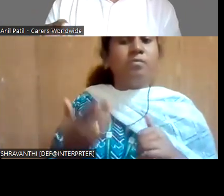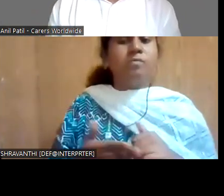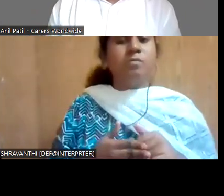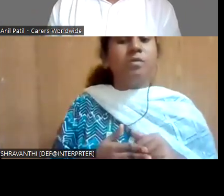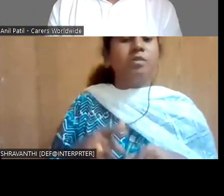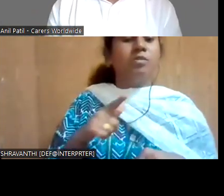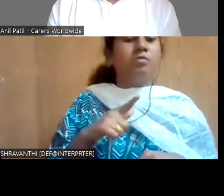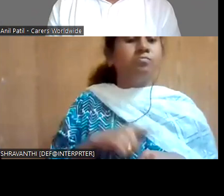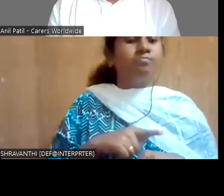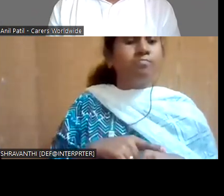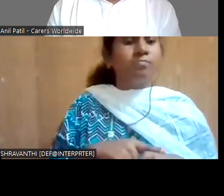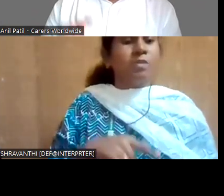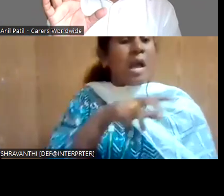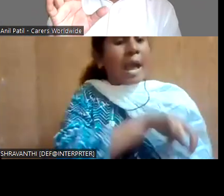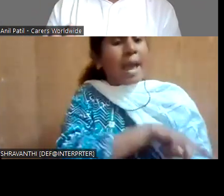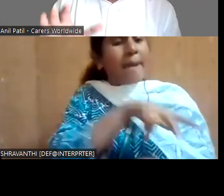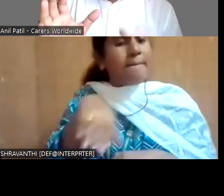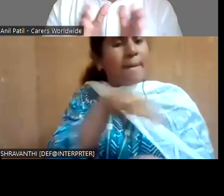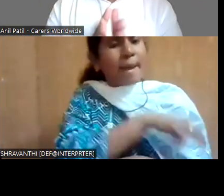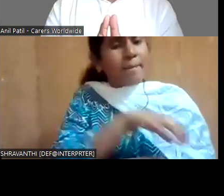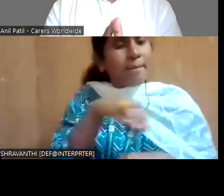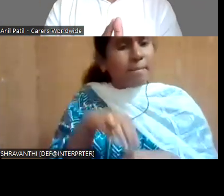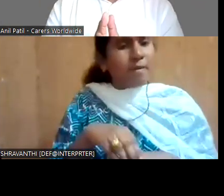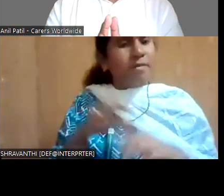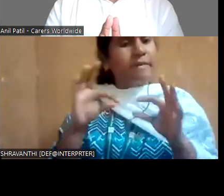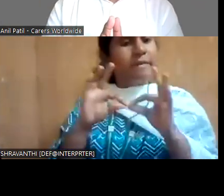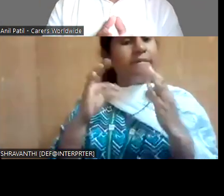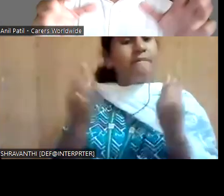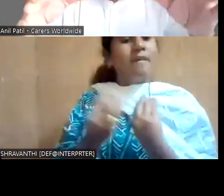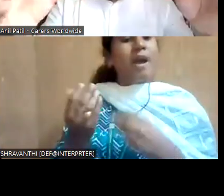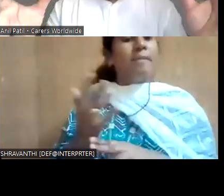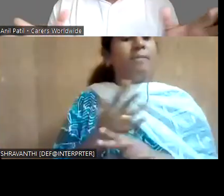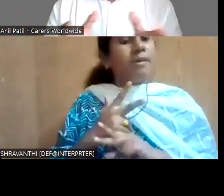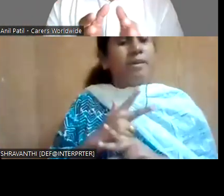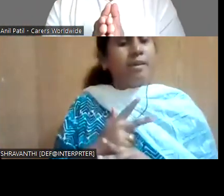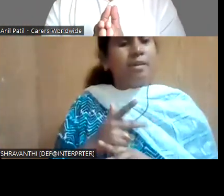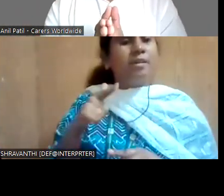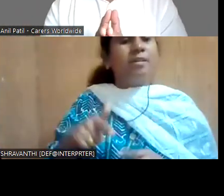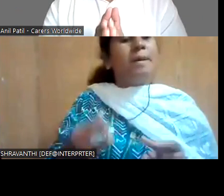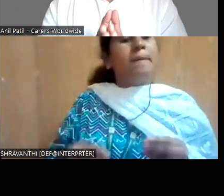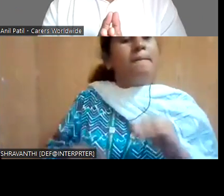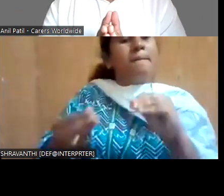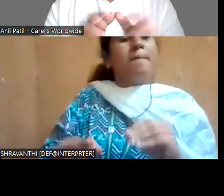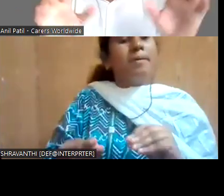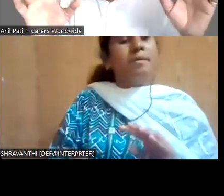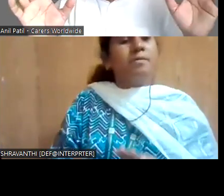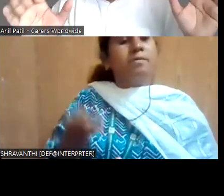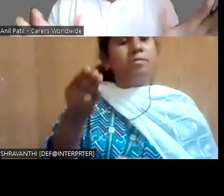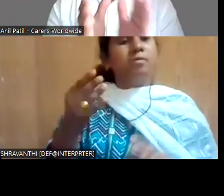empowering family carers. The one first thing what we were able to do is bringing carers